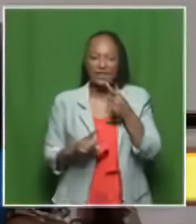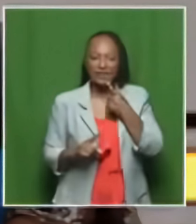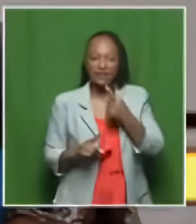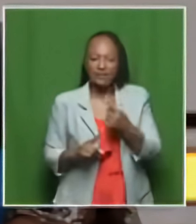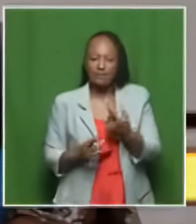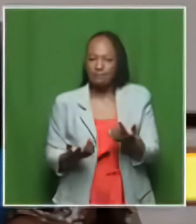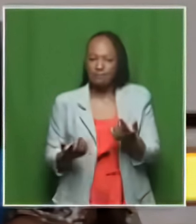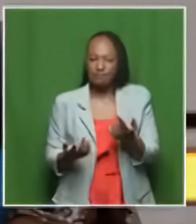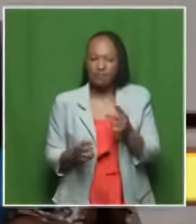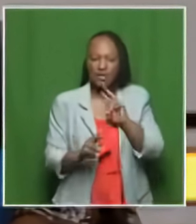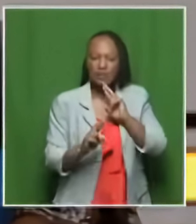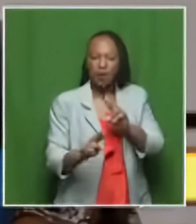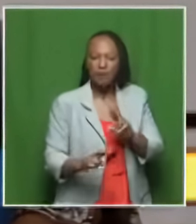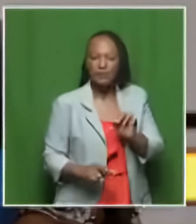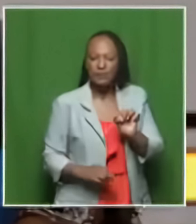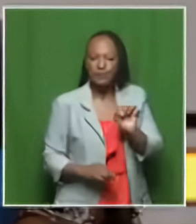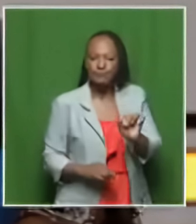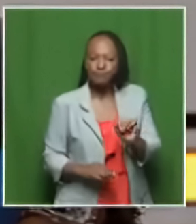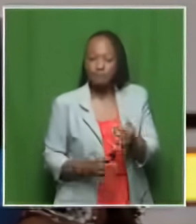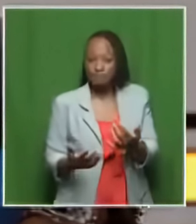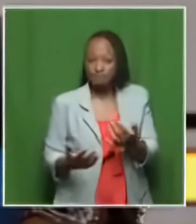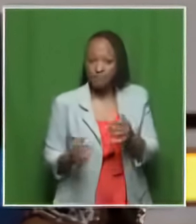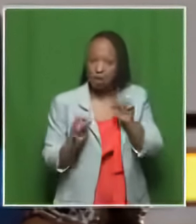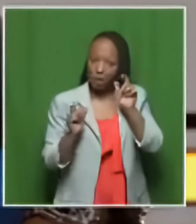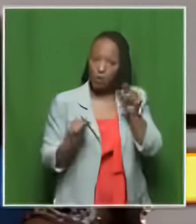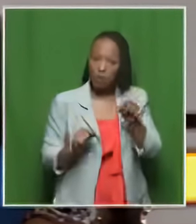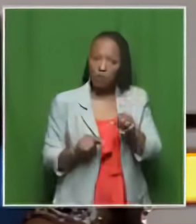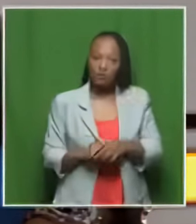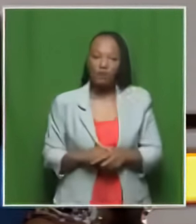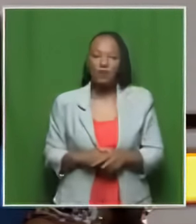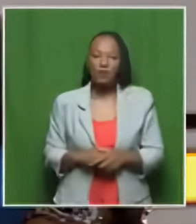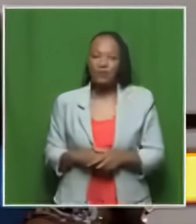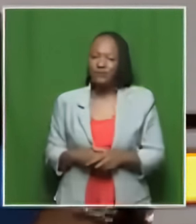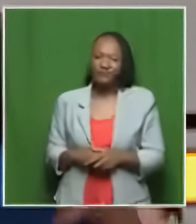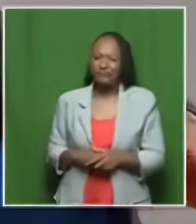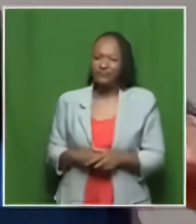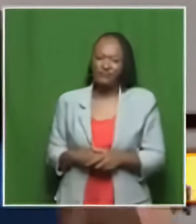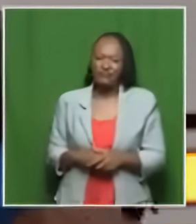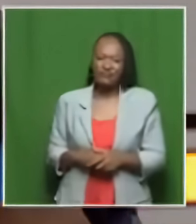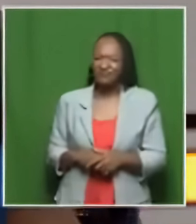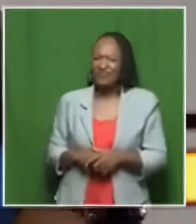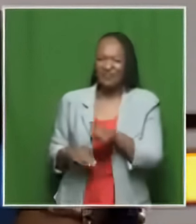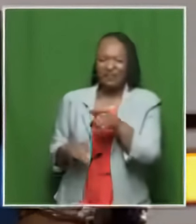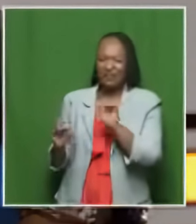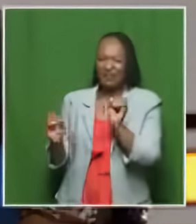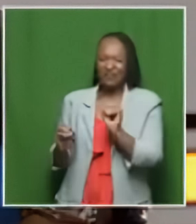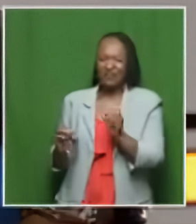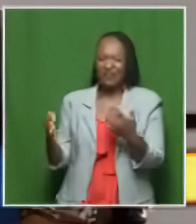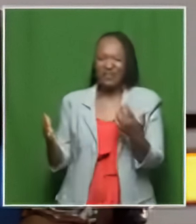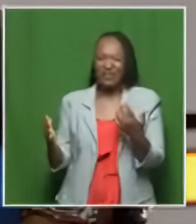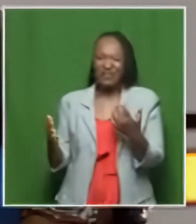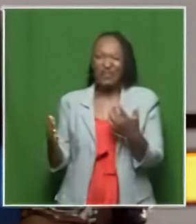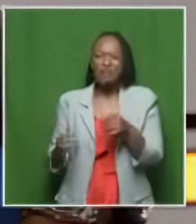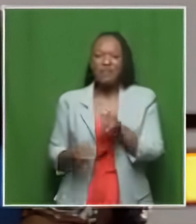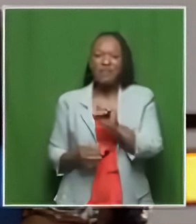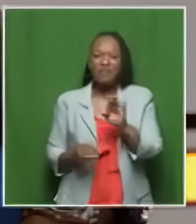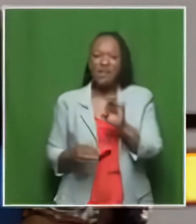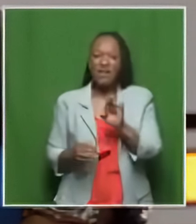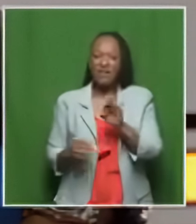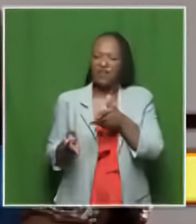What is your response to that? Are you aware of that? There's no such a nonsense. I mean, what is he saying? Moving away from the